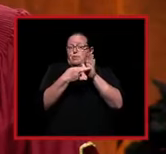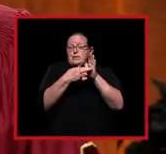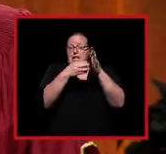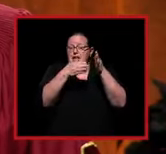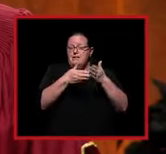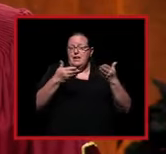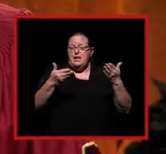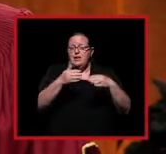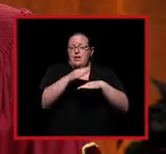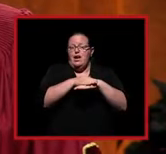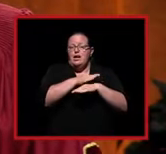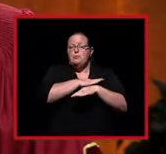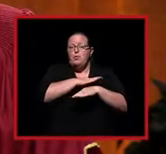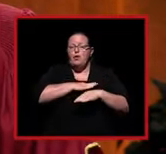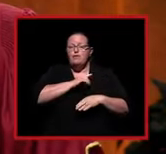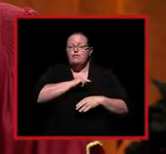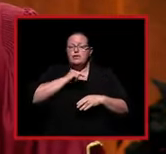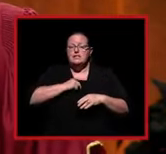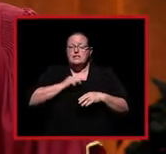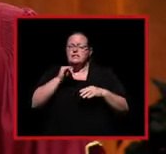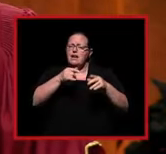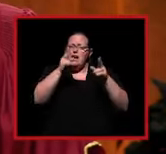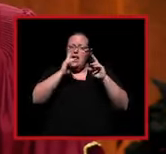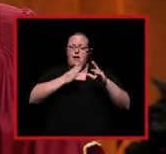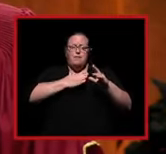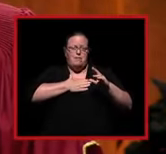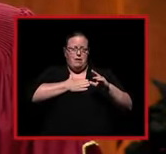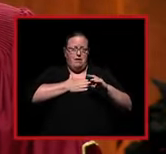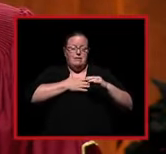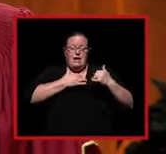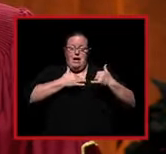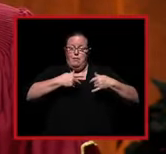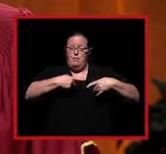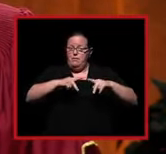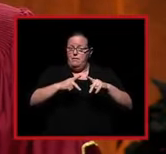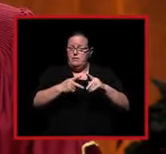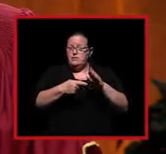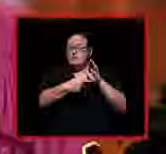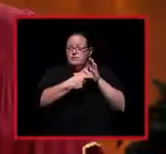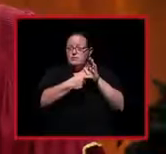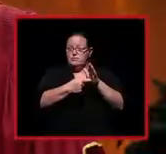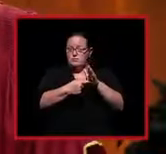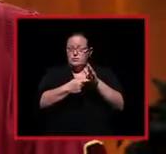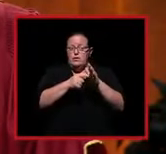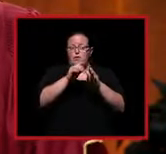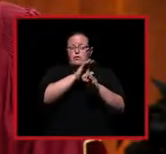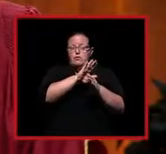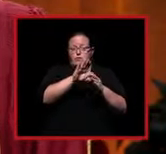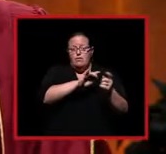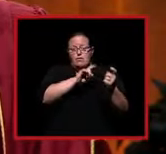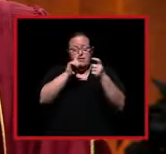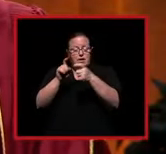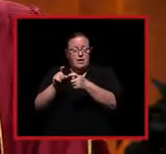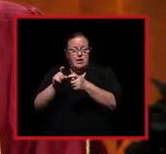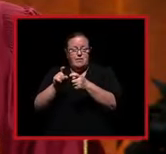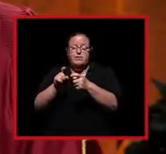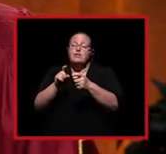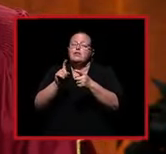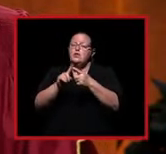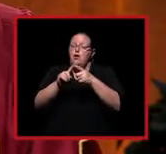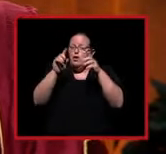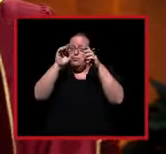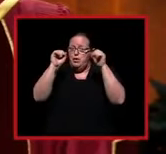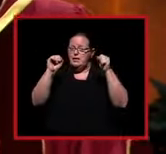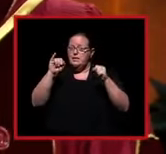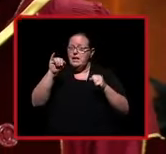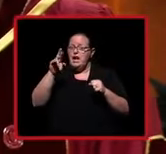of Trustees, and it has been an honor. And it is now a privilege to present on your behalf the class gift to President Ira